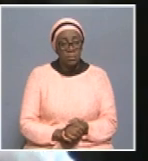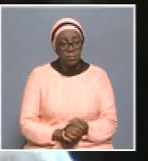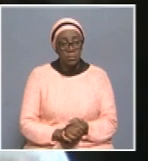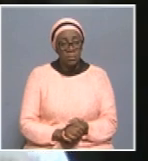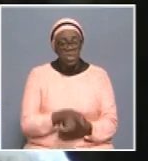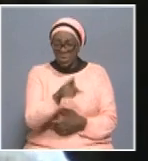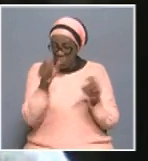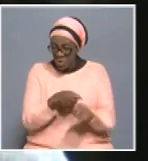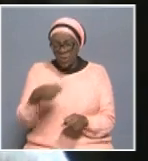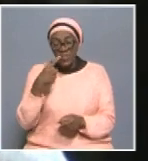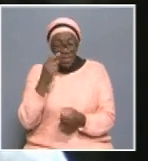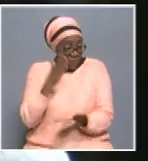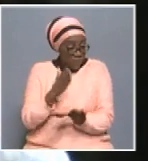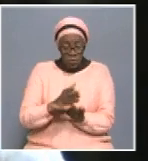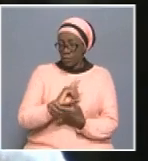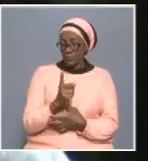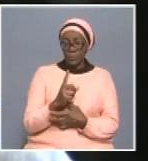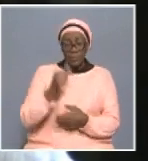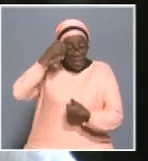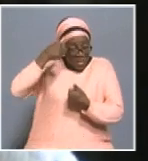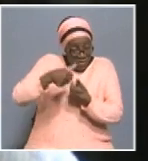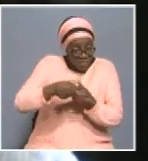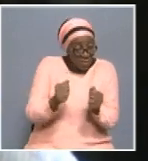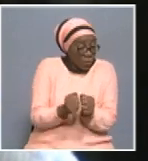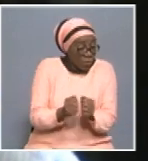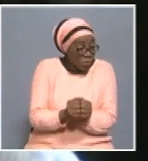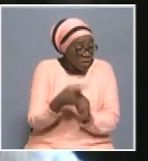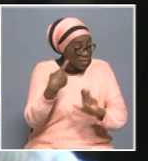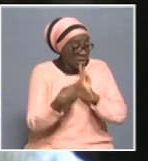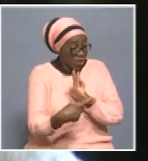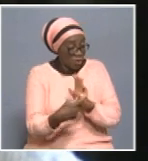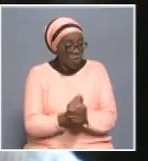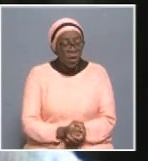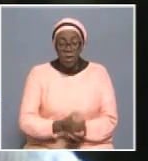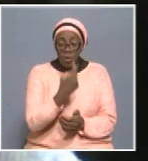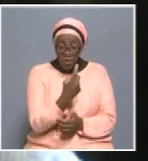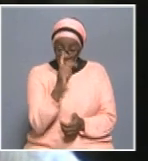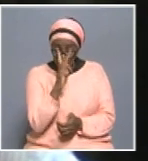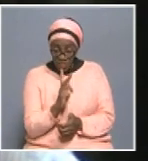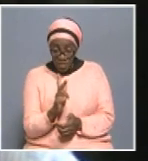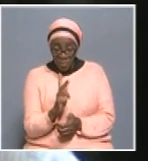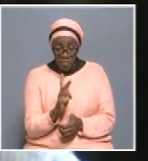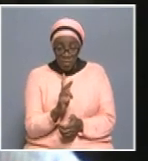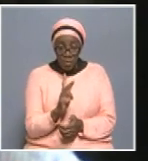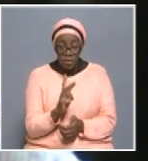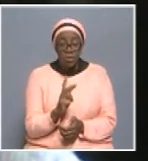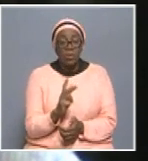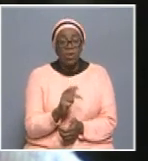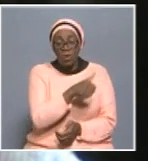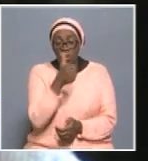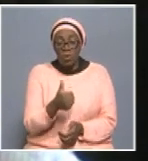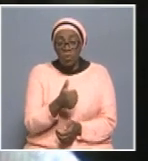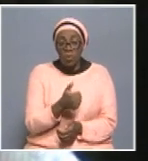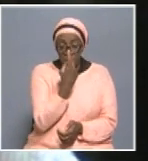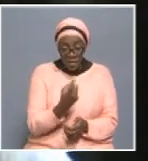you cannot say that for certain. Remember, with the law, with every fact that comes apparent or that becomes apparent, the finding